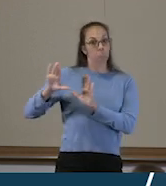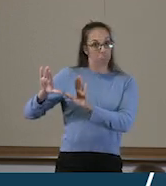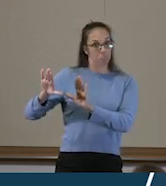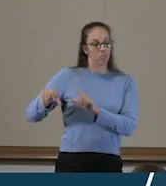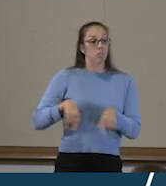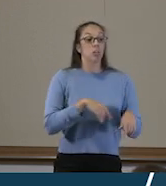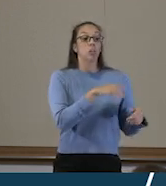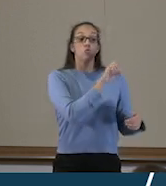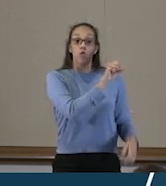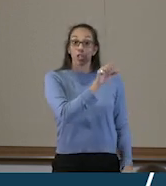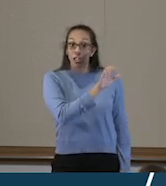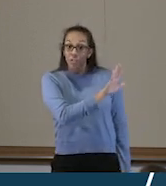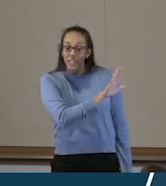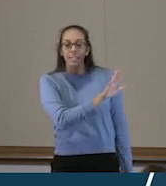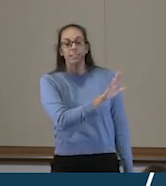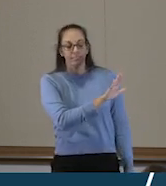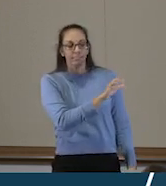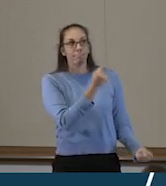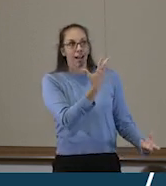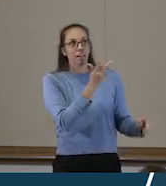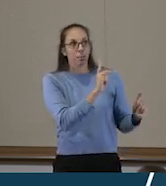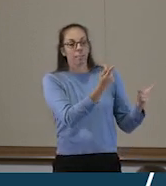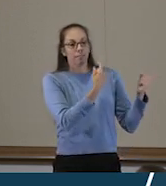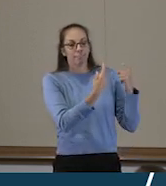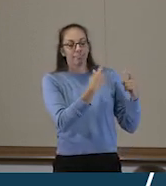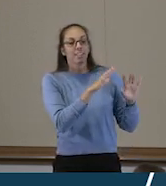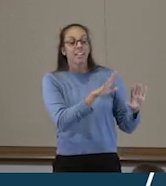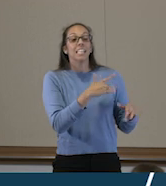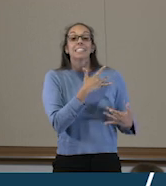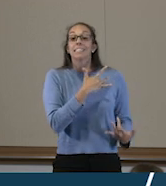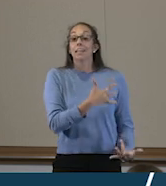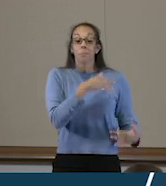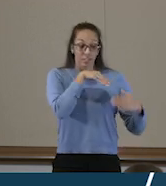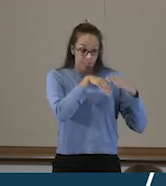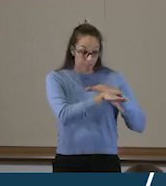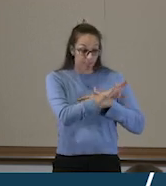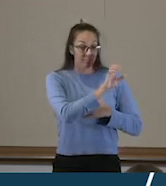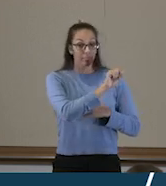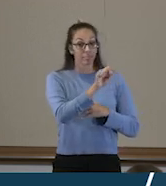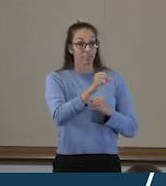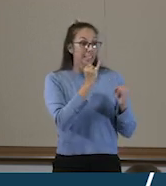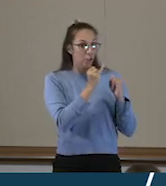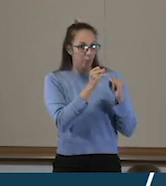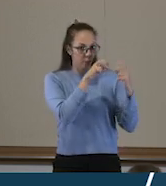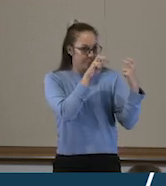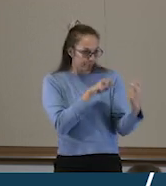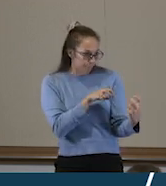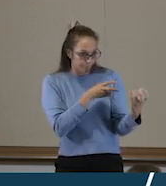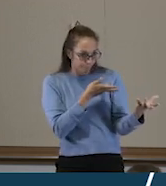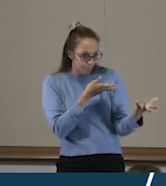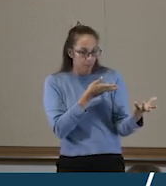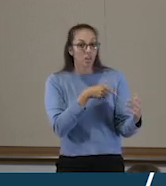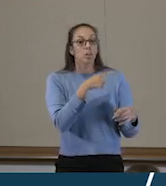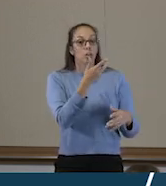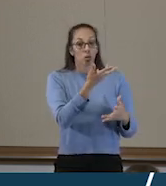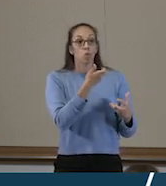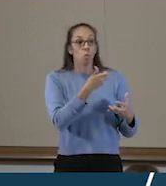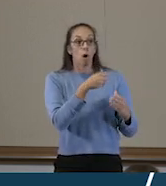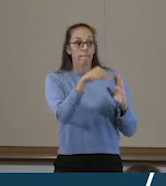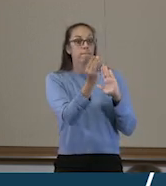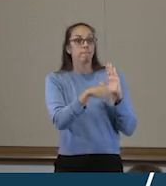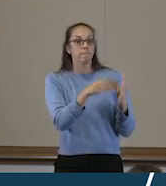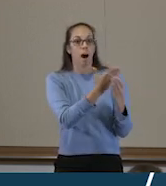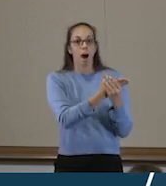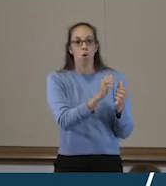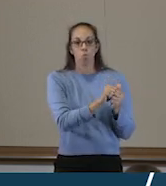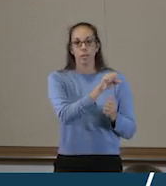get that question a lot. Typically, when you go in for like a Social Security interview or something and you want to place it on file with Social Security